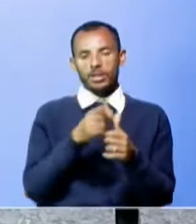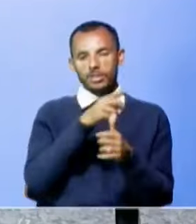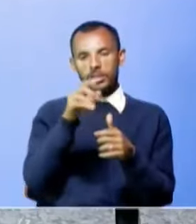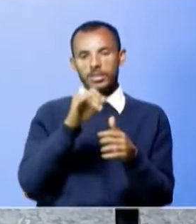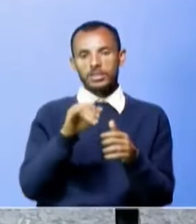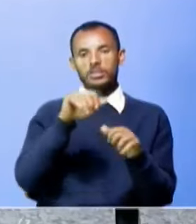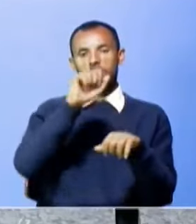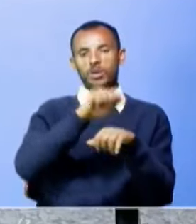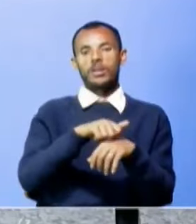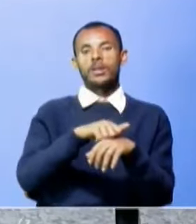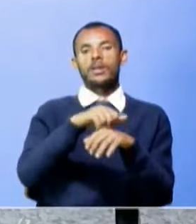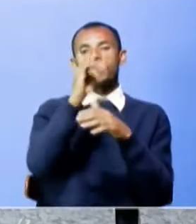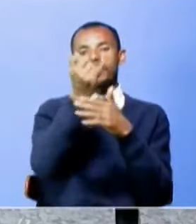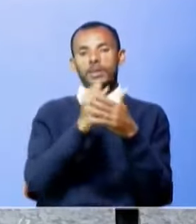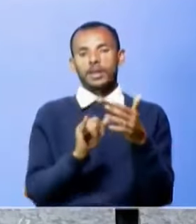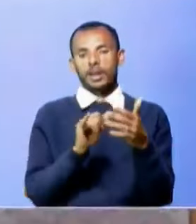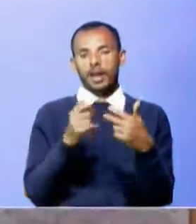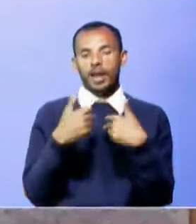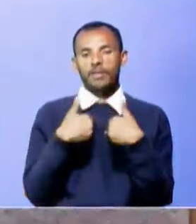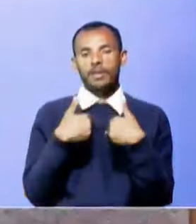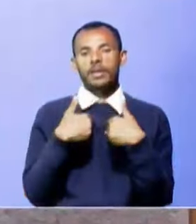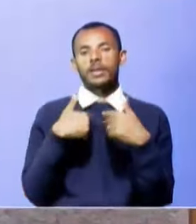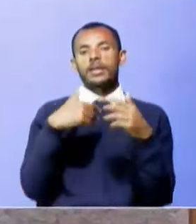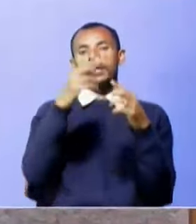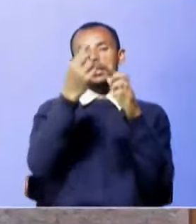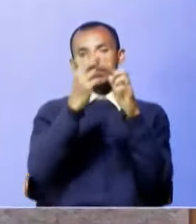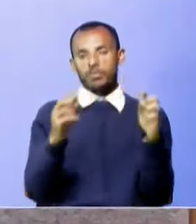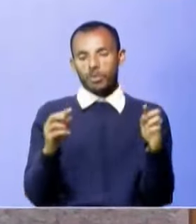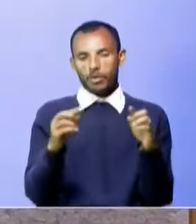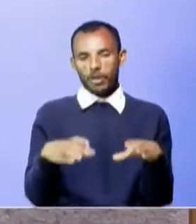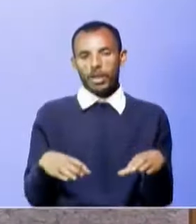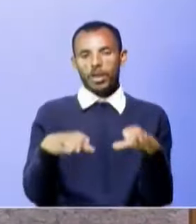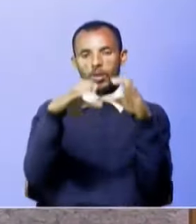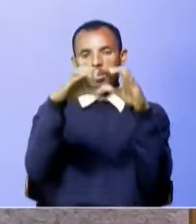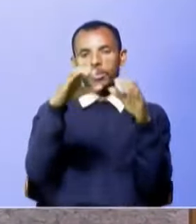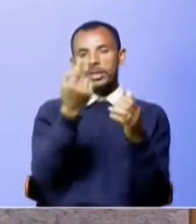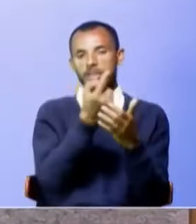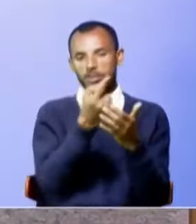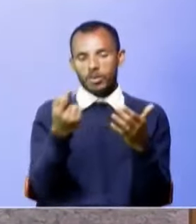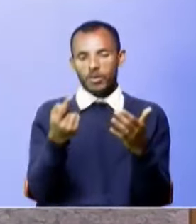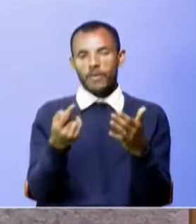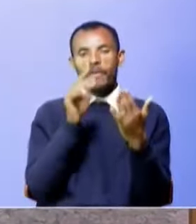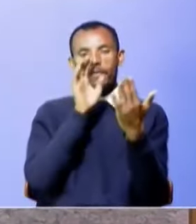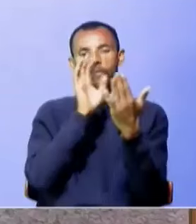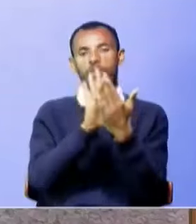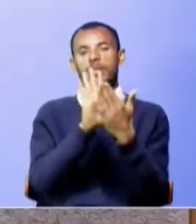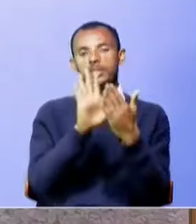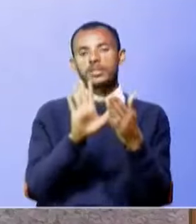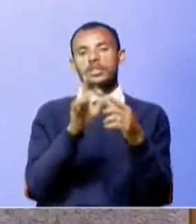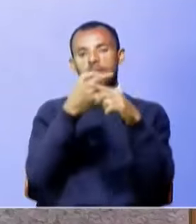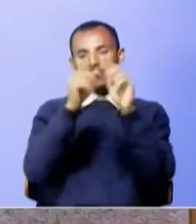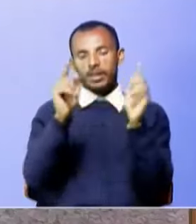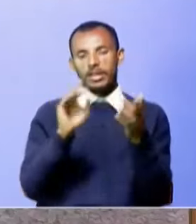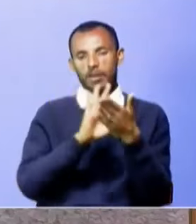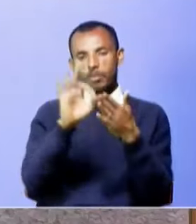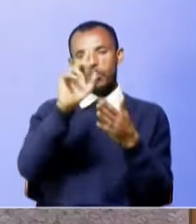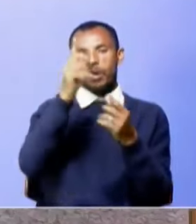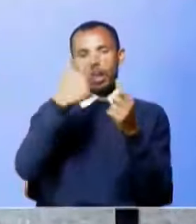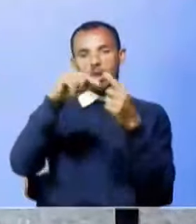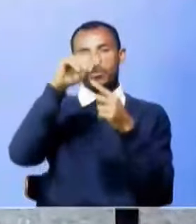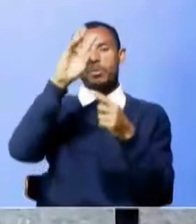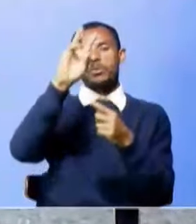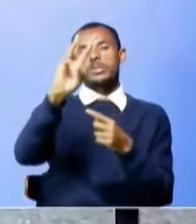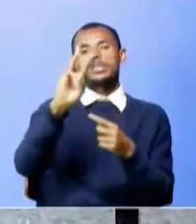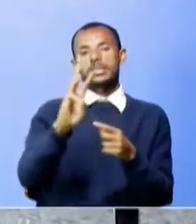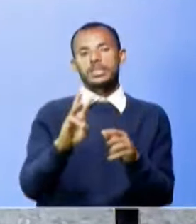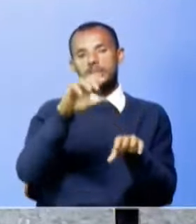solid figure having a shape of cube. Each of the faces contains different numbers 1 up to 6.